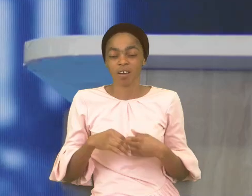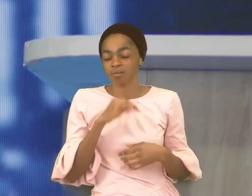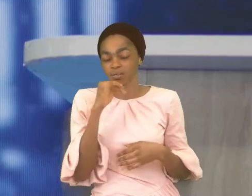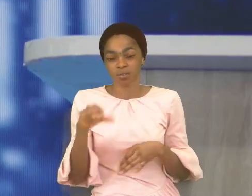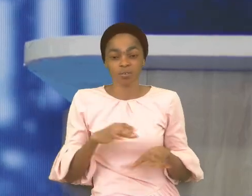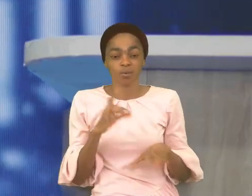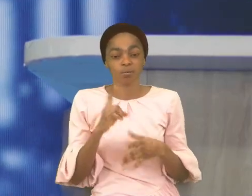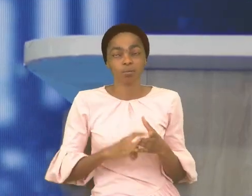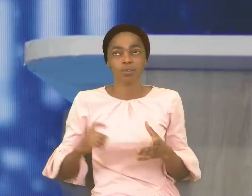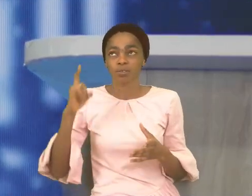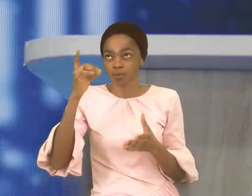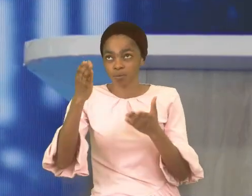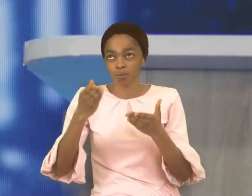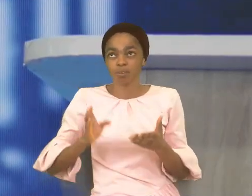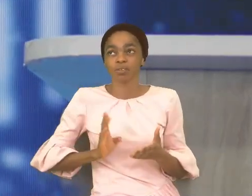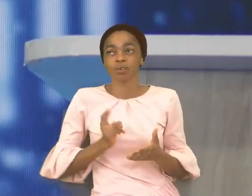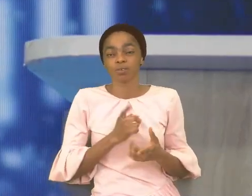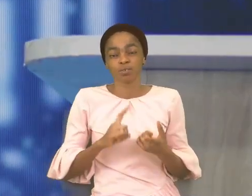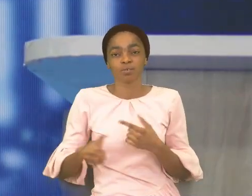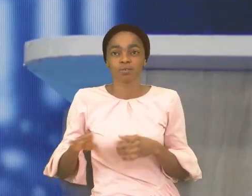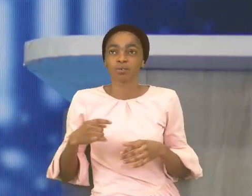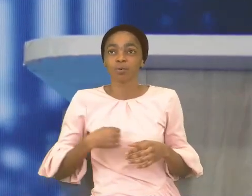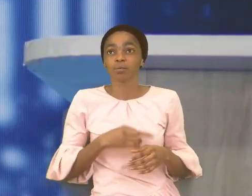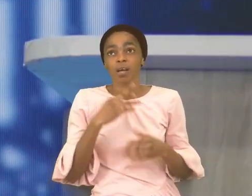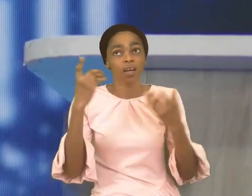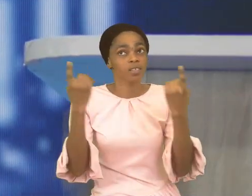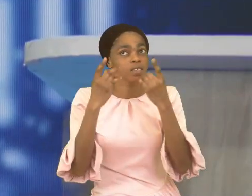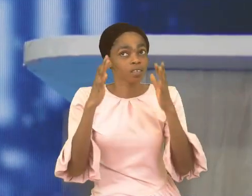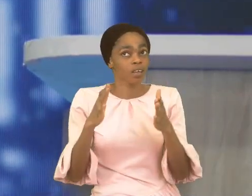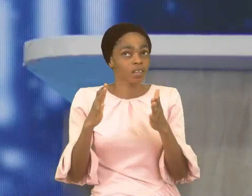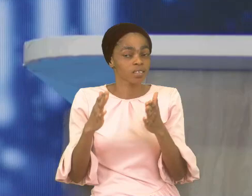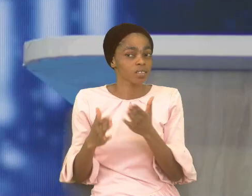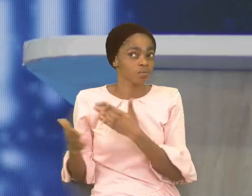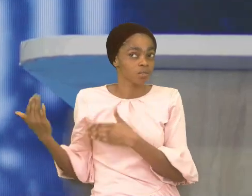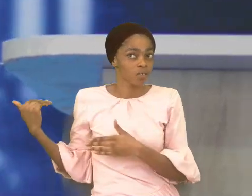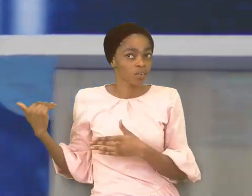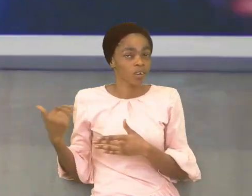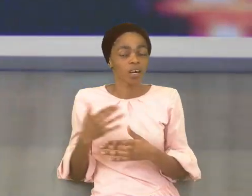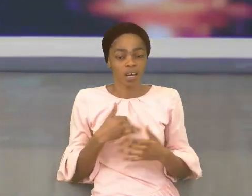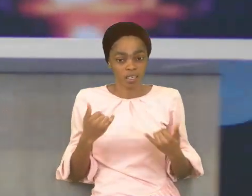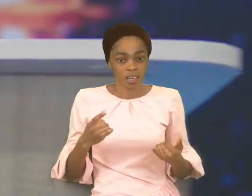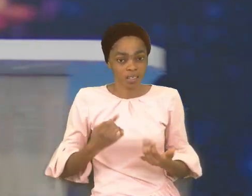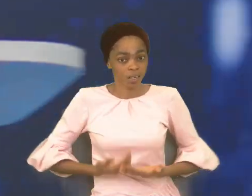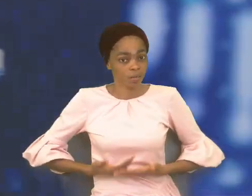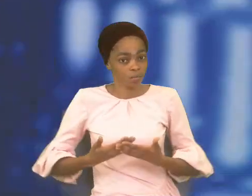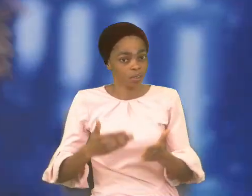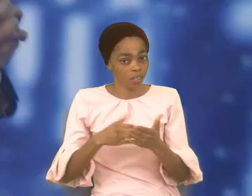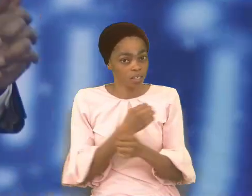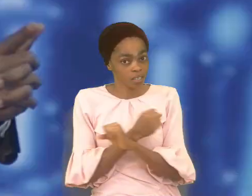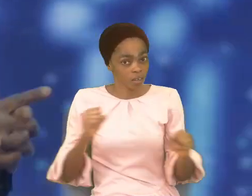before. Now they are born again, they are sinners, they are sanctified, they are sinners, they are worshiping, they are sinners. It's